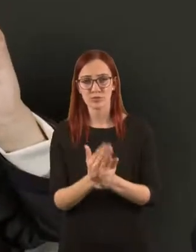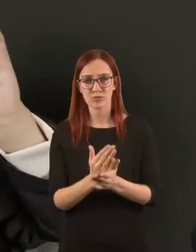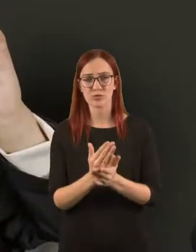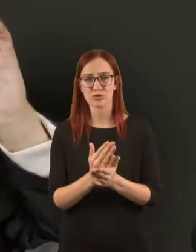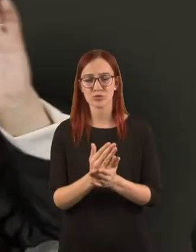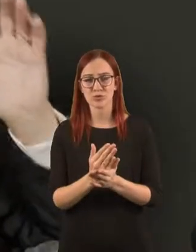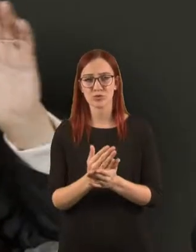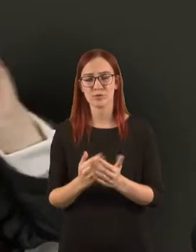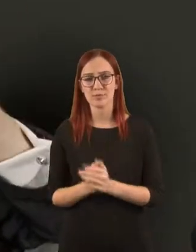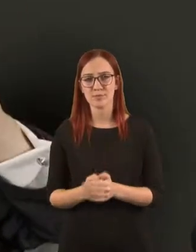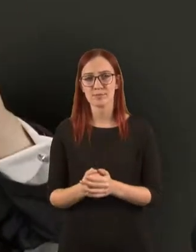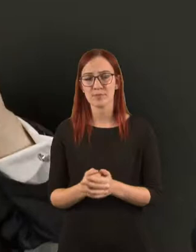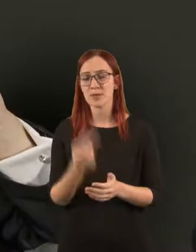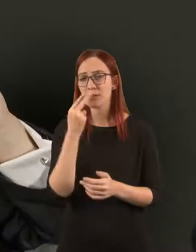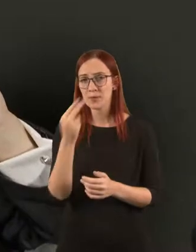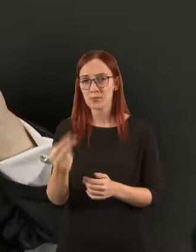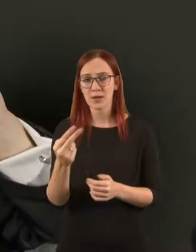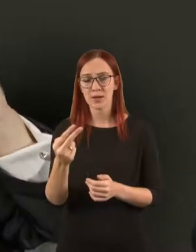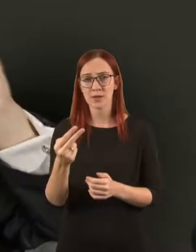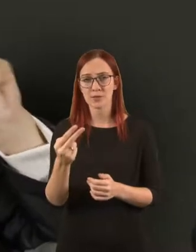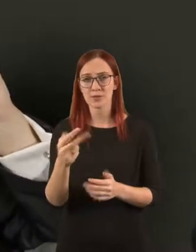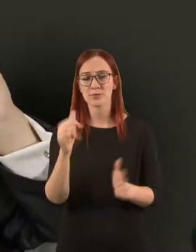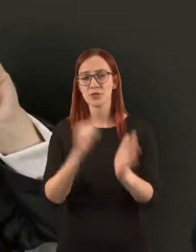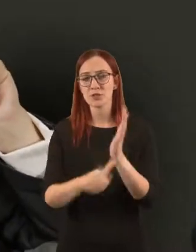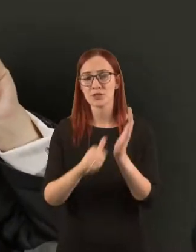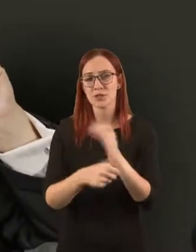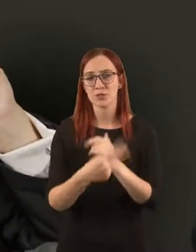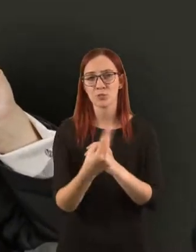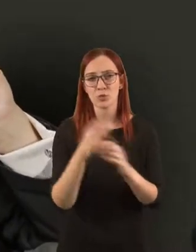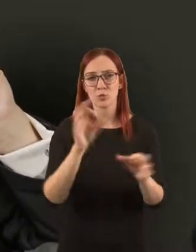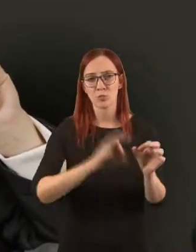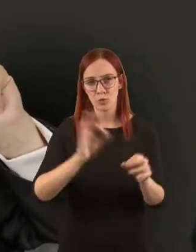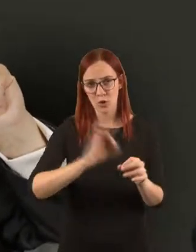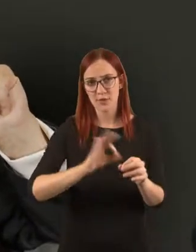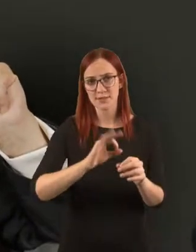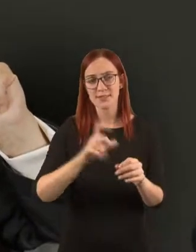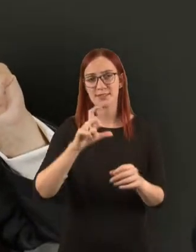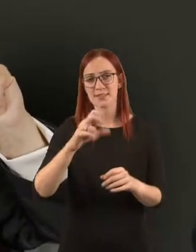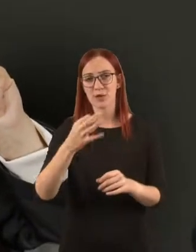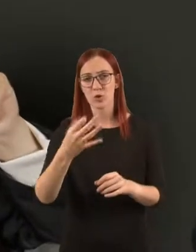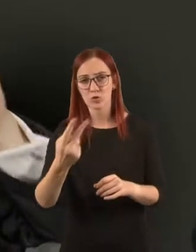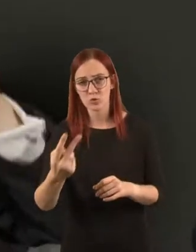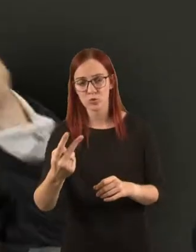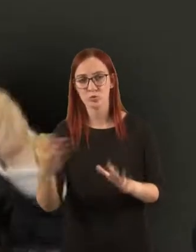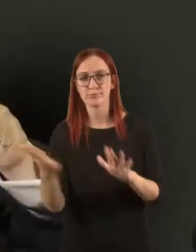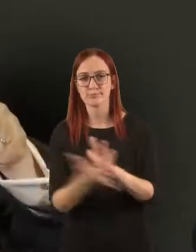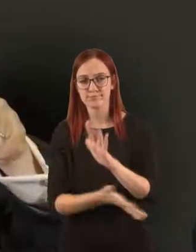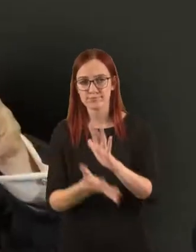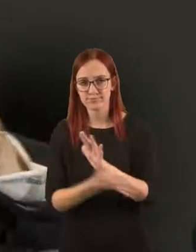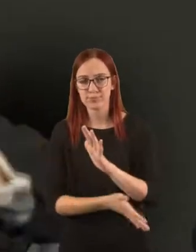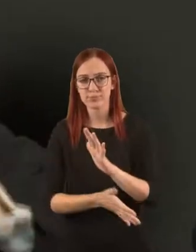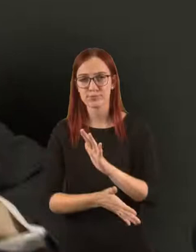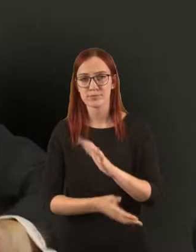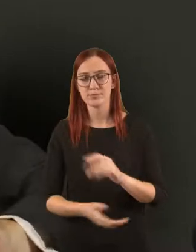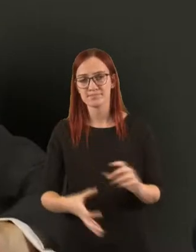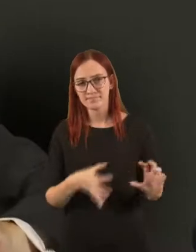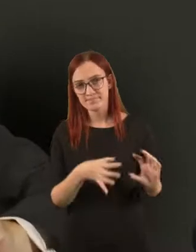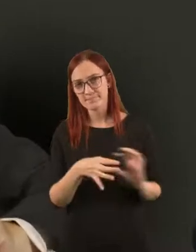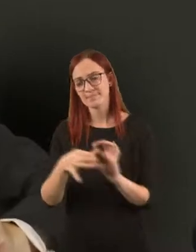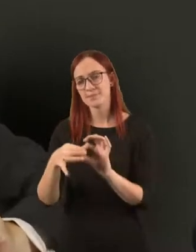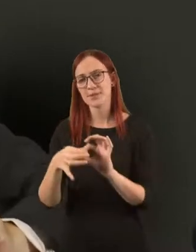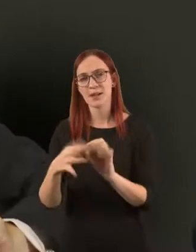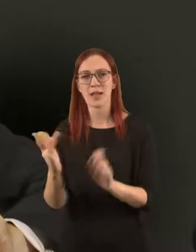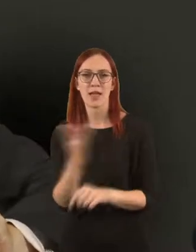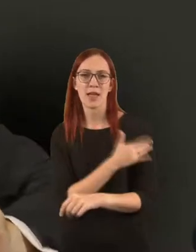63% of the carbon emissions are, of course, related with energy use. Is charged by your